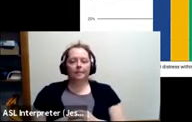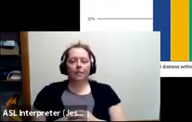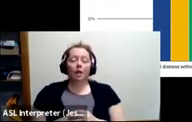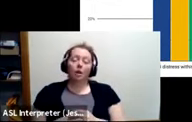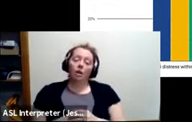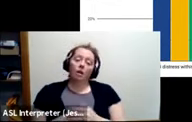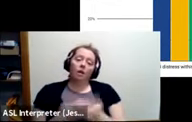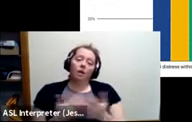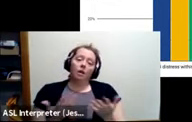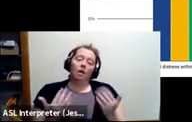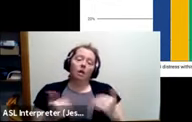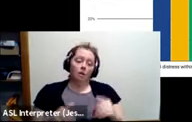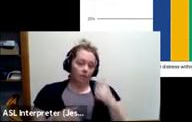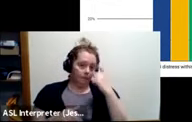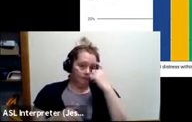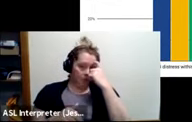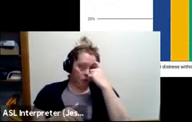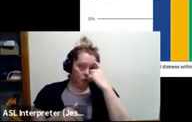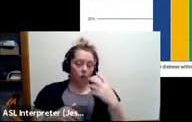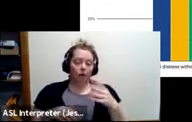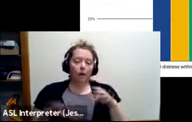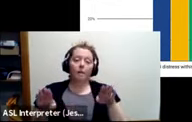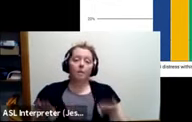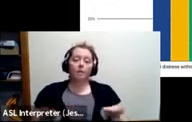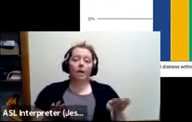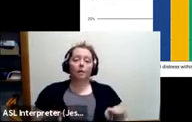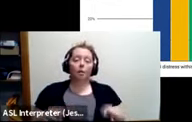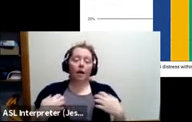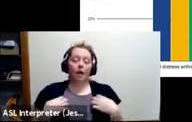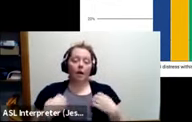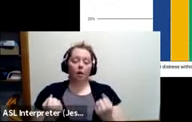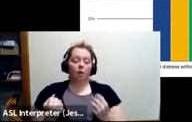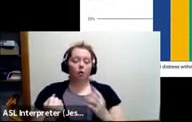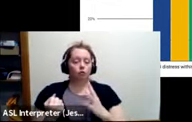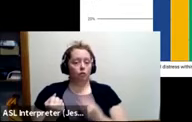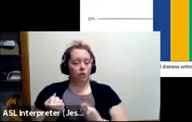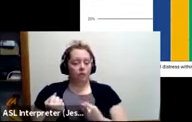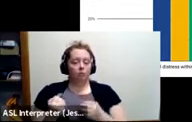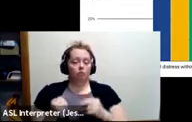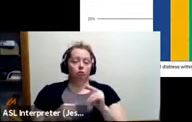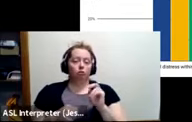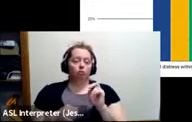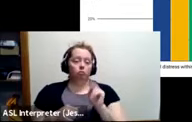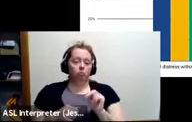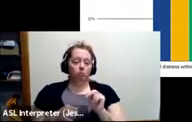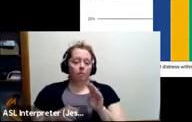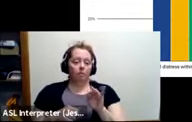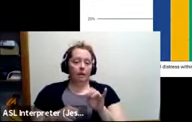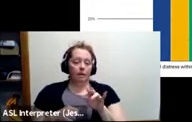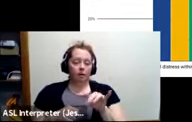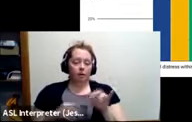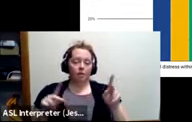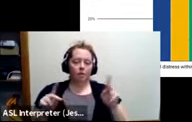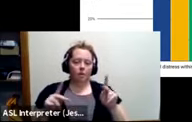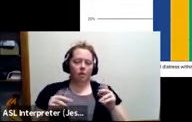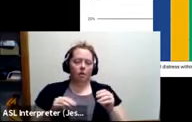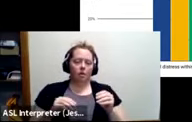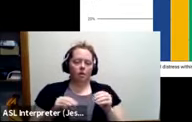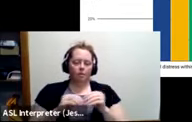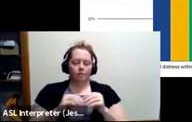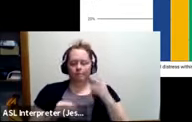So mental and behavioral health. Trans and non-binary people experience high rates of suicide and suicidal